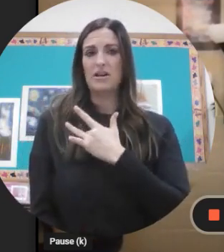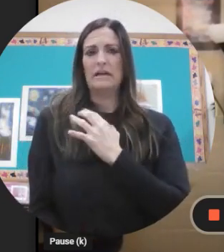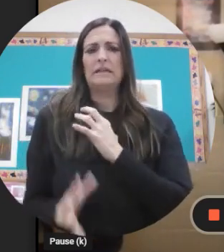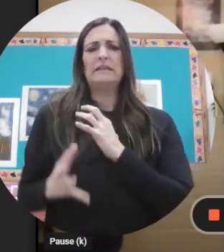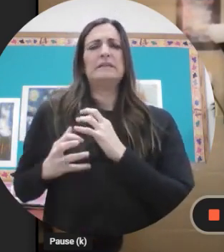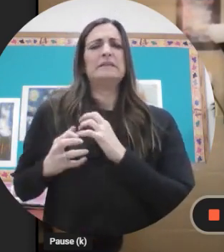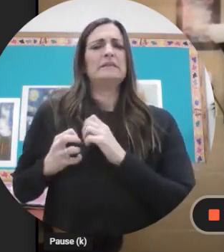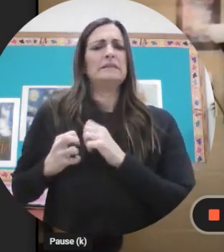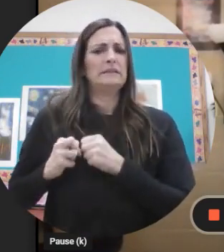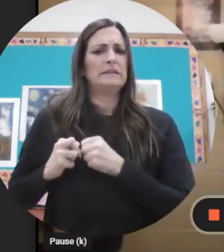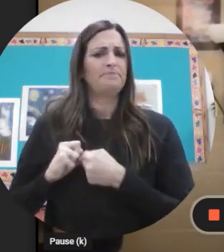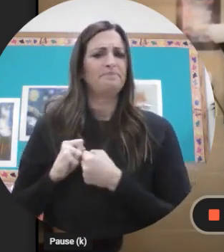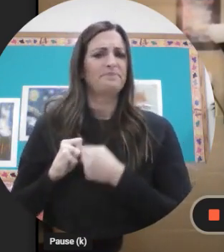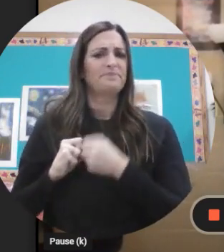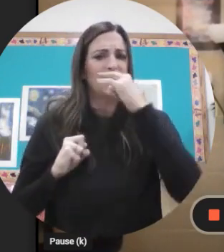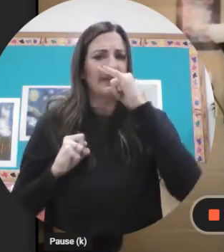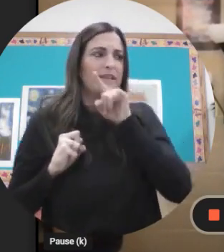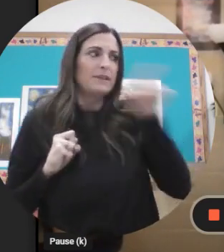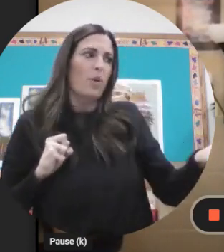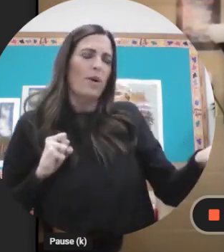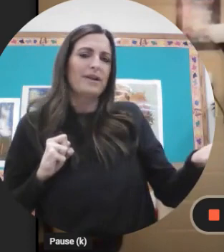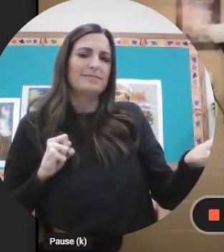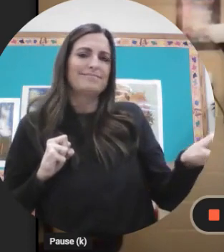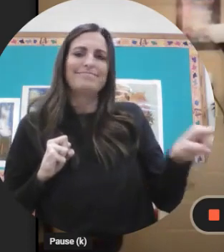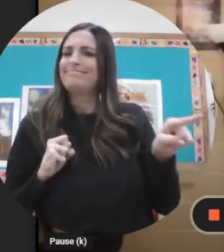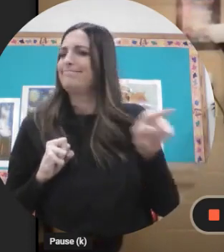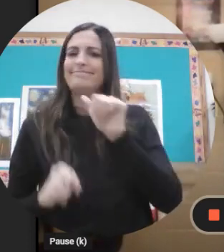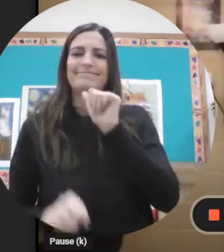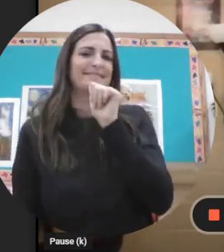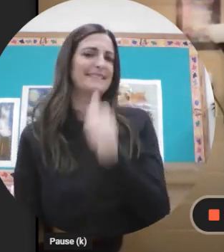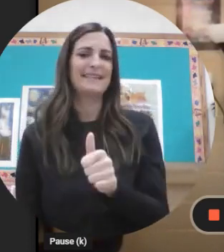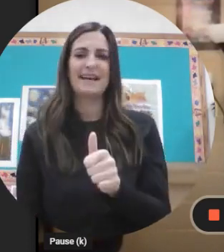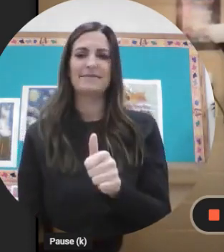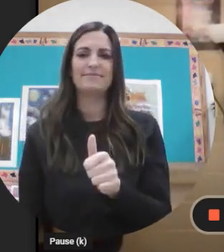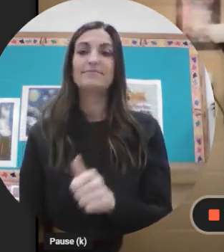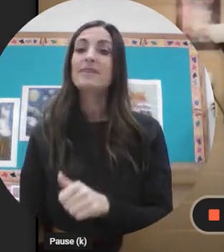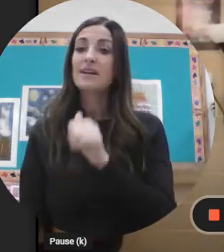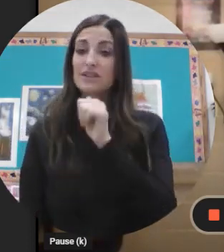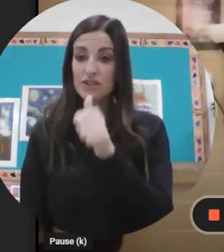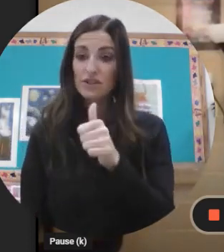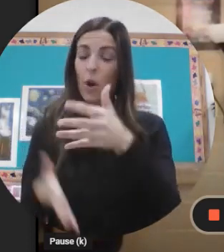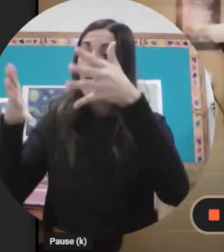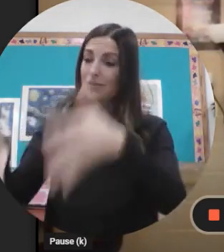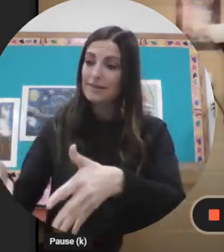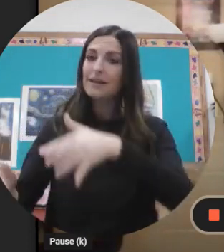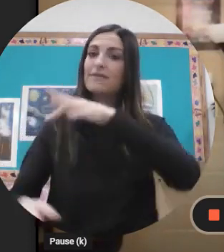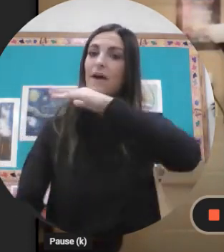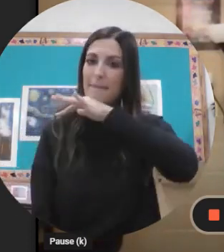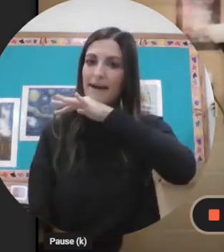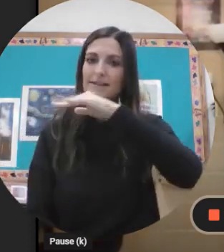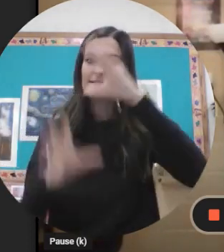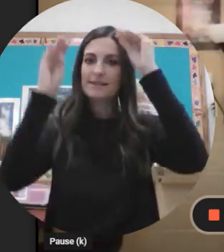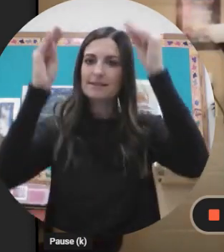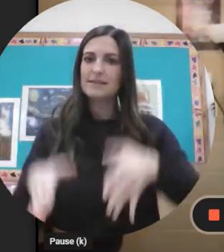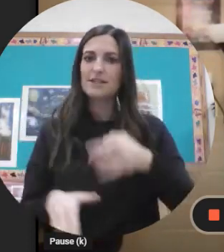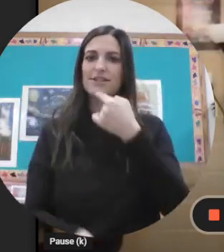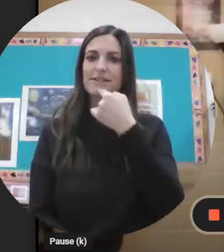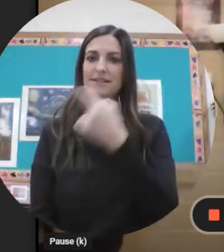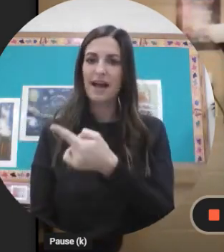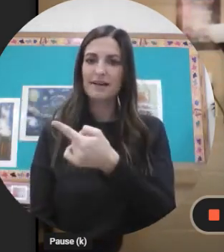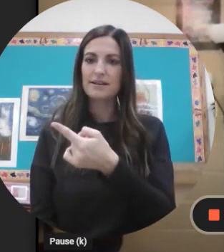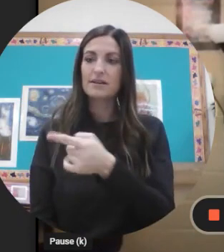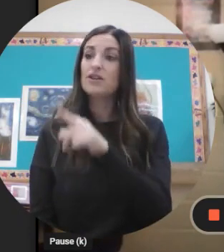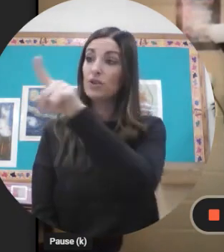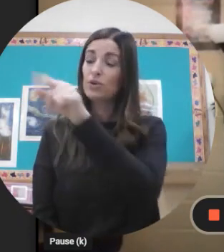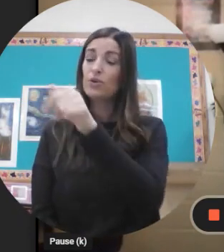kid to point at me, but no one did. "Don't leave a mess for someone else to clean up," the teacher snapped, throwing away what was left